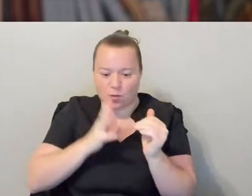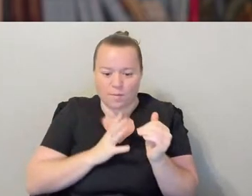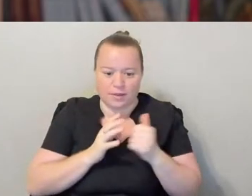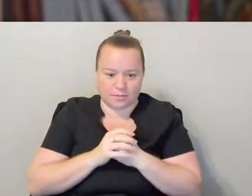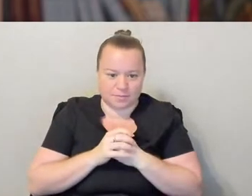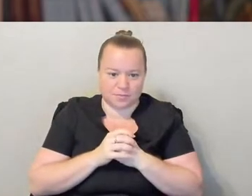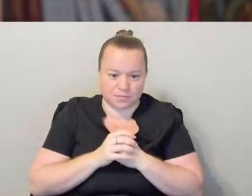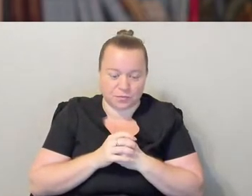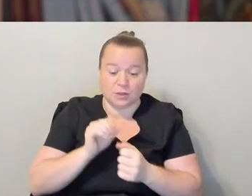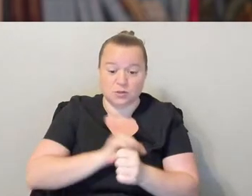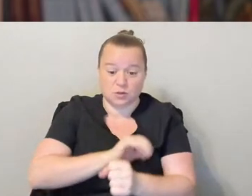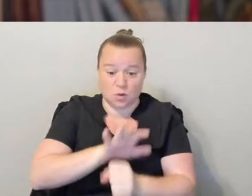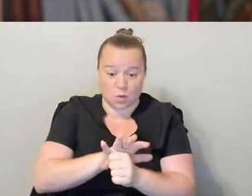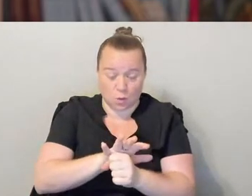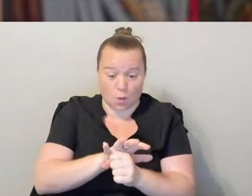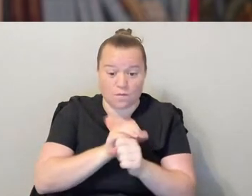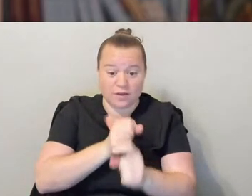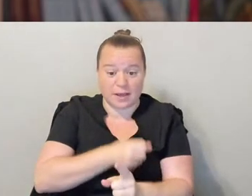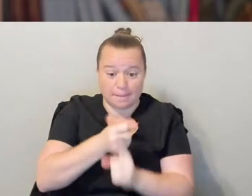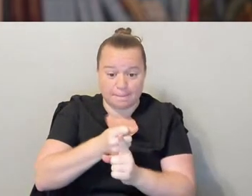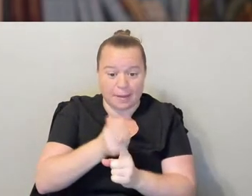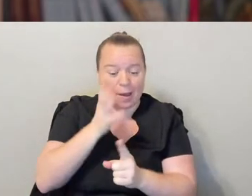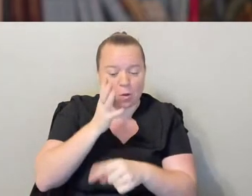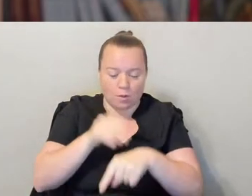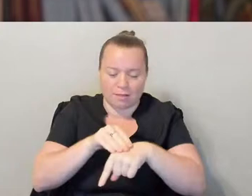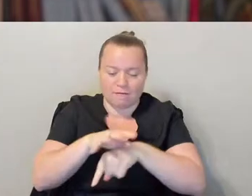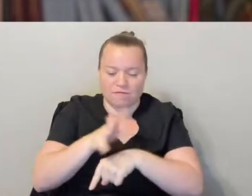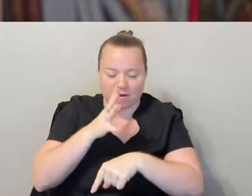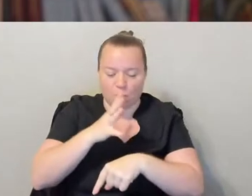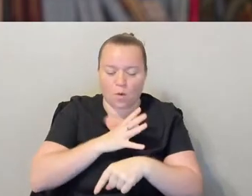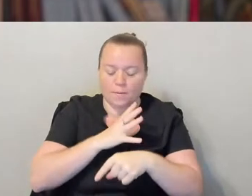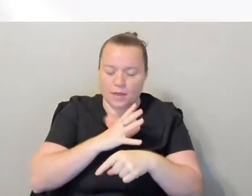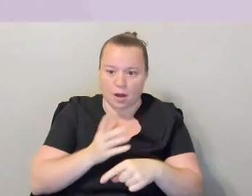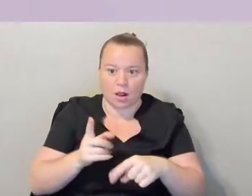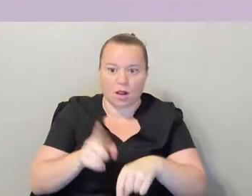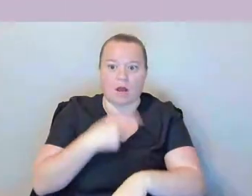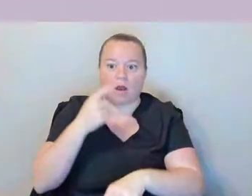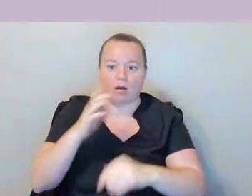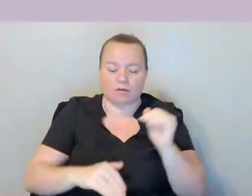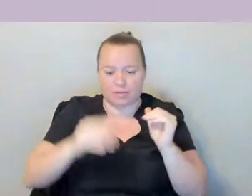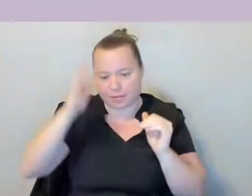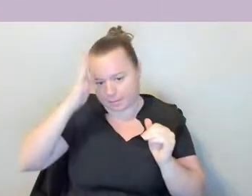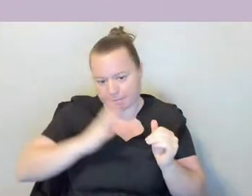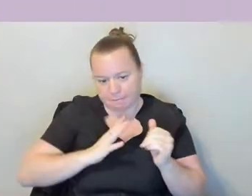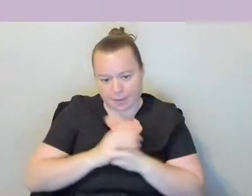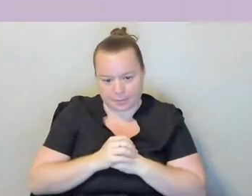COVID crisis will affect women longer than it will affect men.